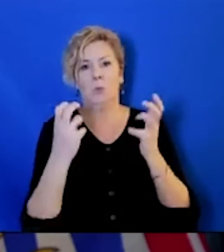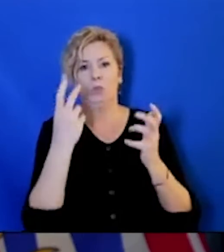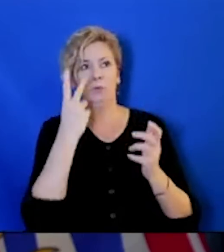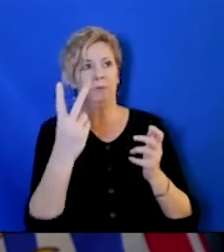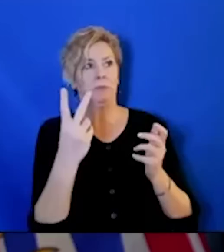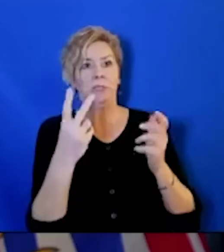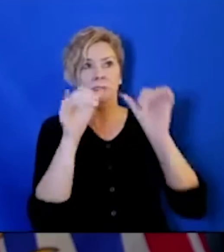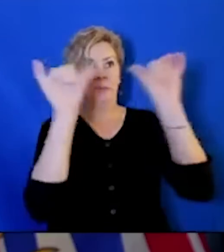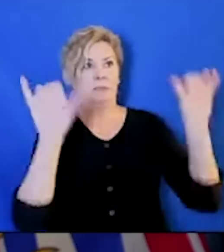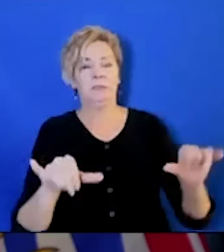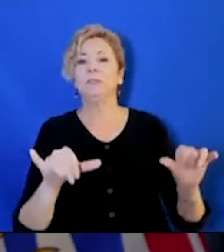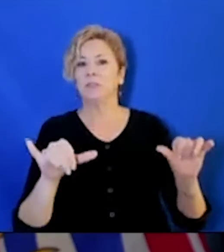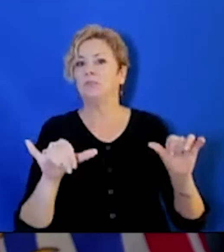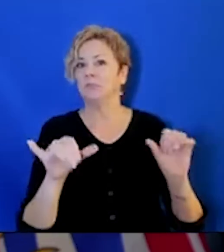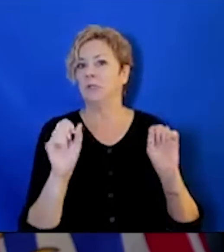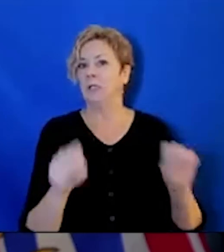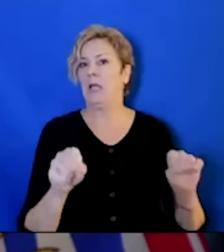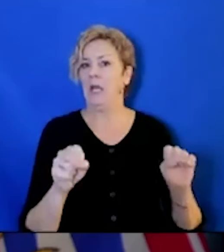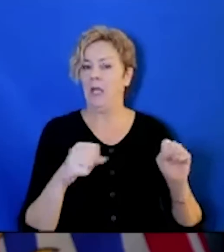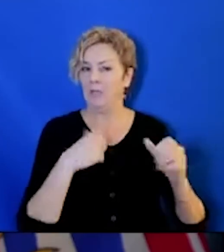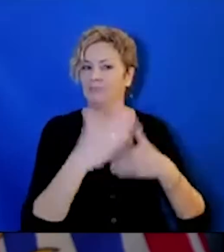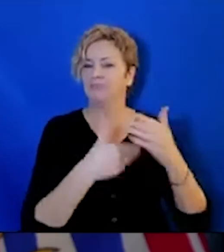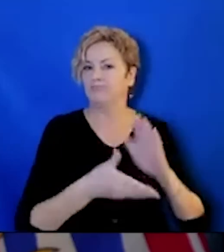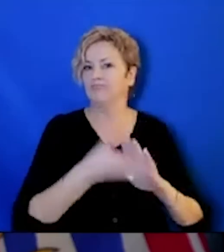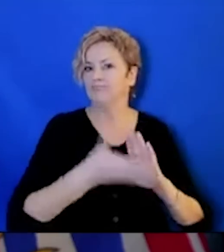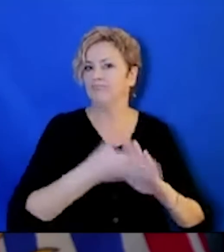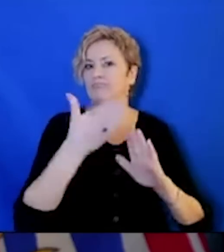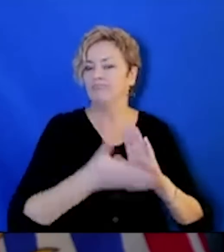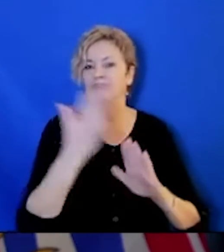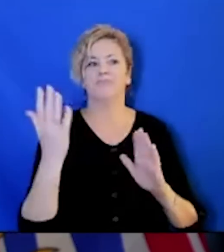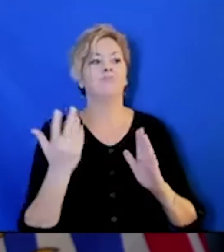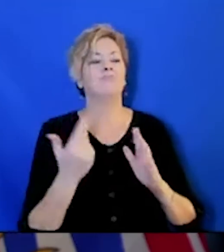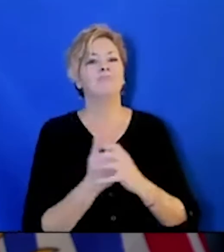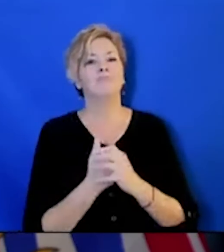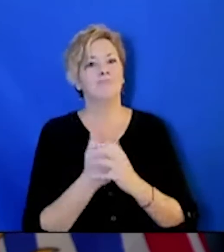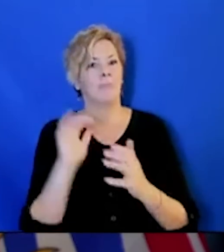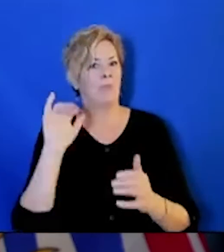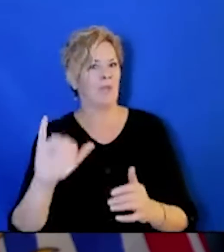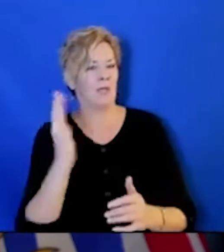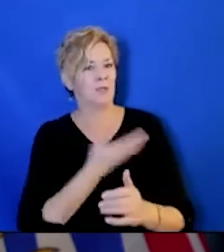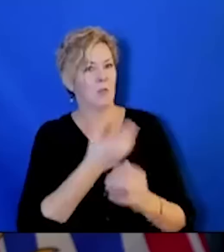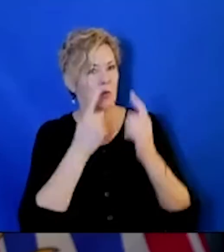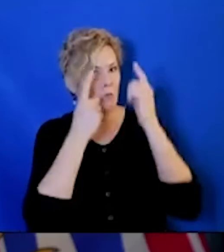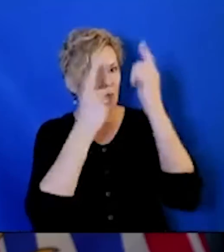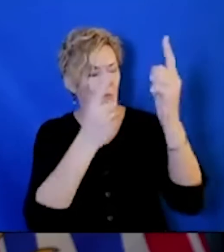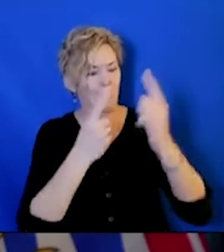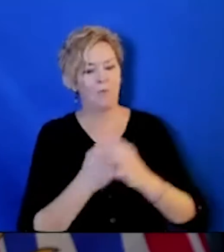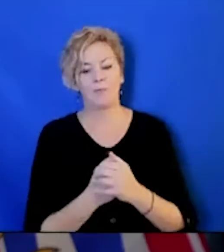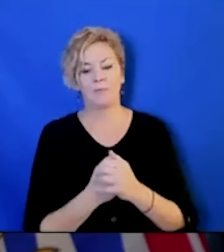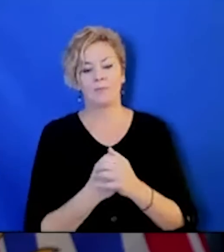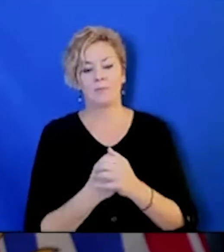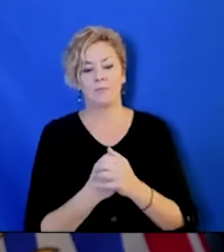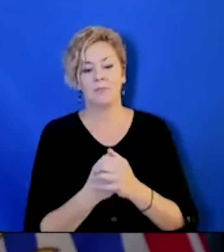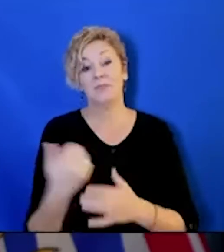continue to be overwhelmingly our seniors and elders, and to keep as much going as possible in our communities.